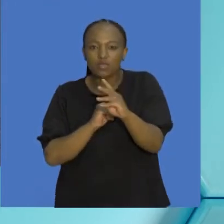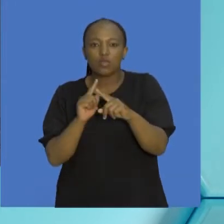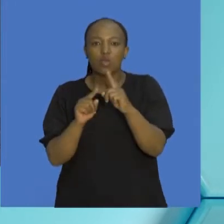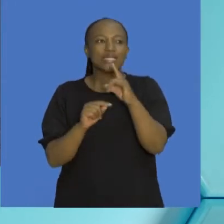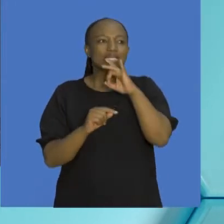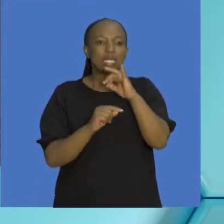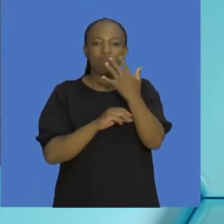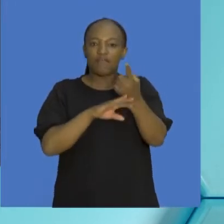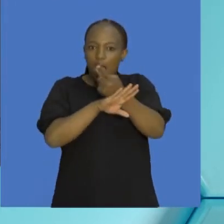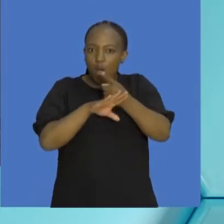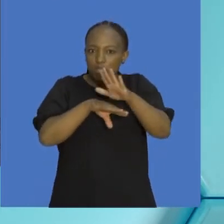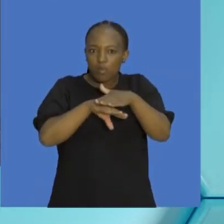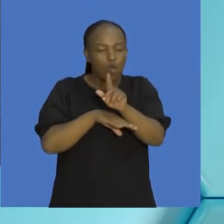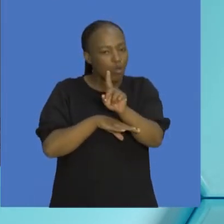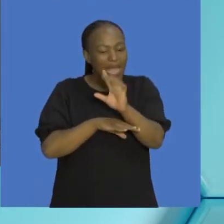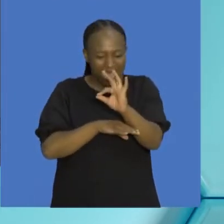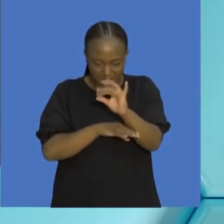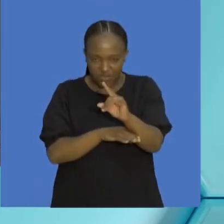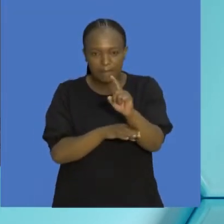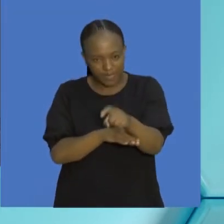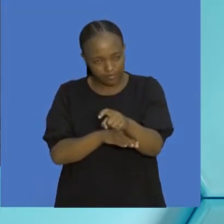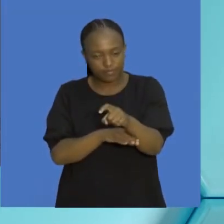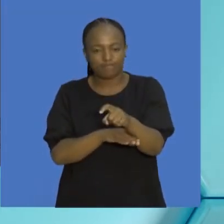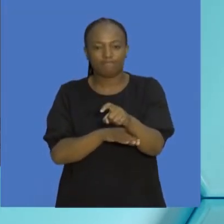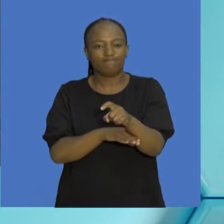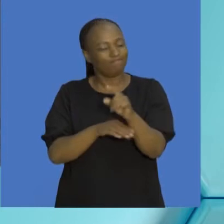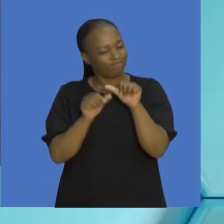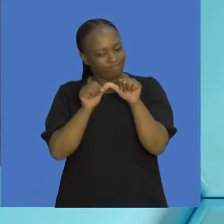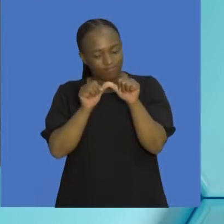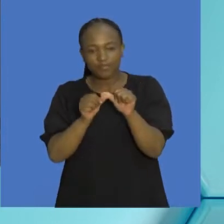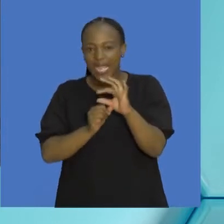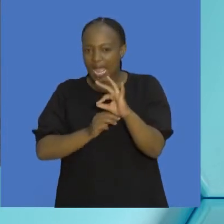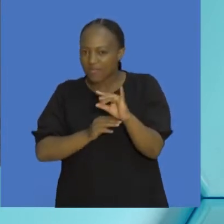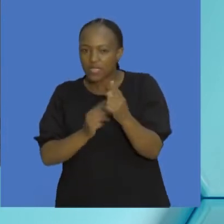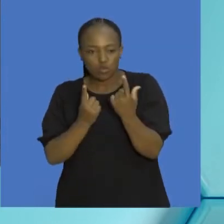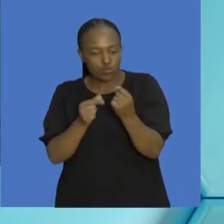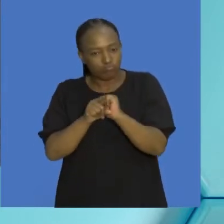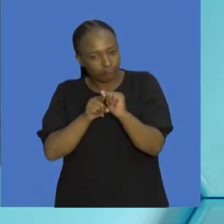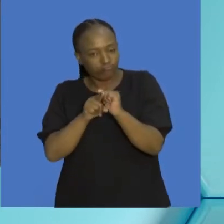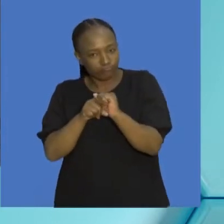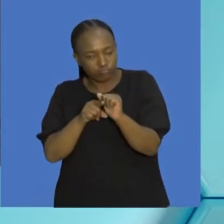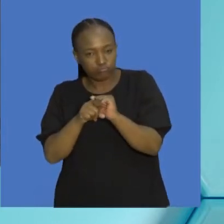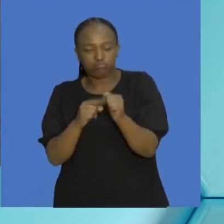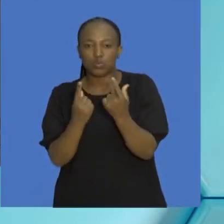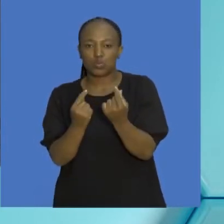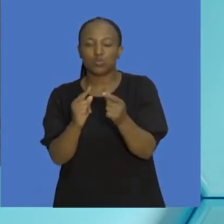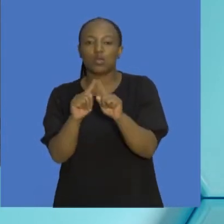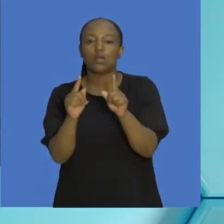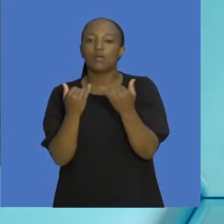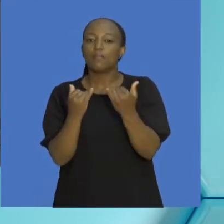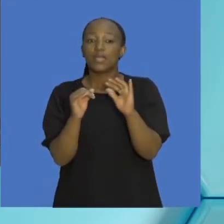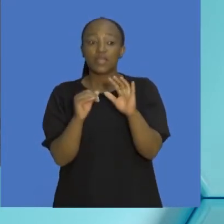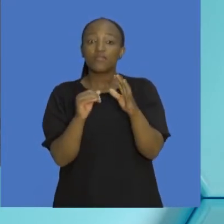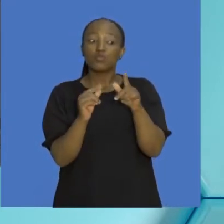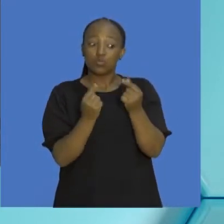Saturday. What matters the most is consistency. That's how you're going to do it. If you have that fundamental, nothing